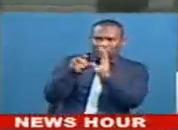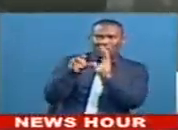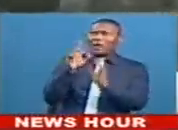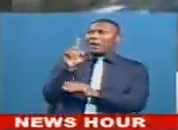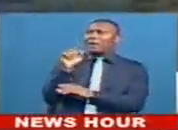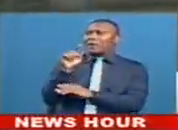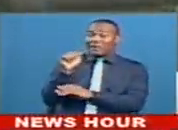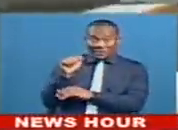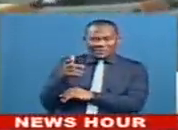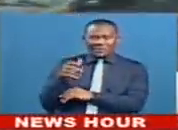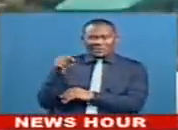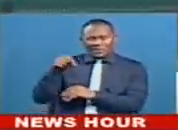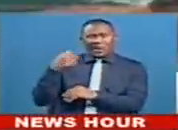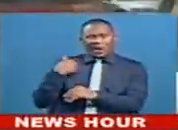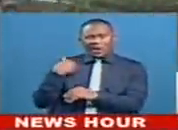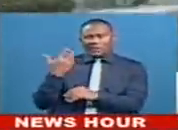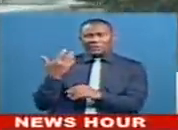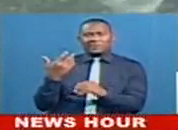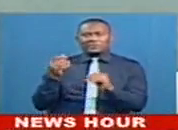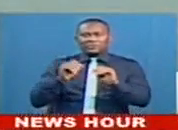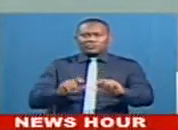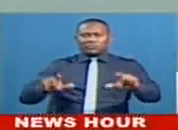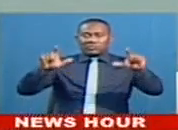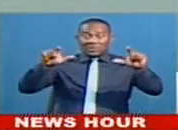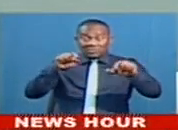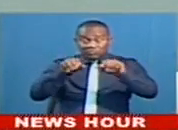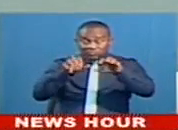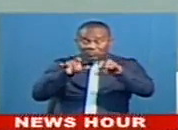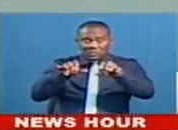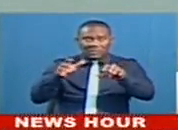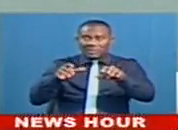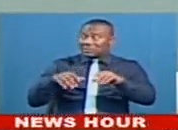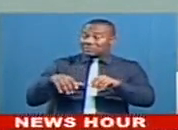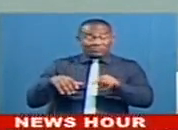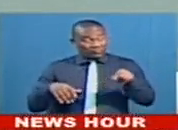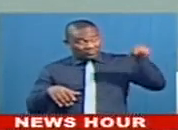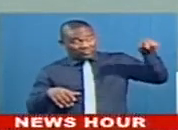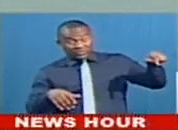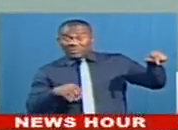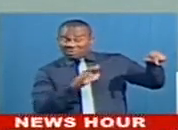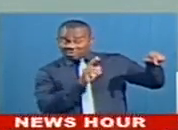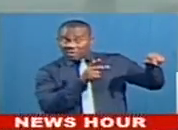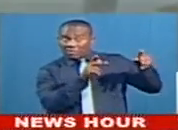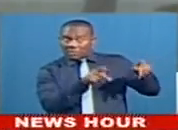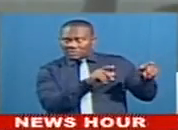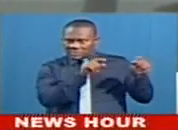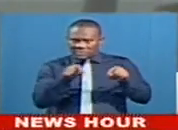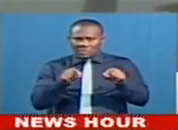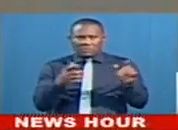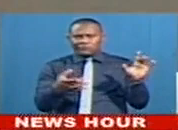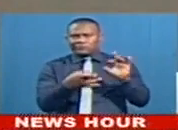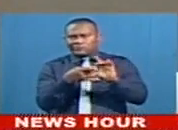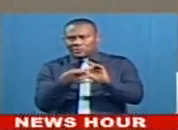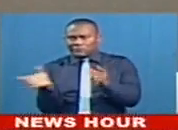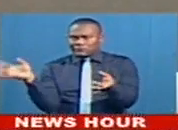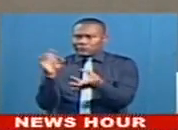with open application programming interfaces to allow third-party application providers to integrate